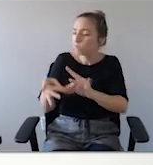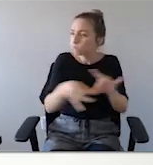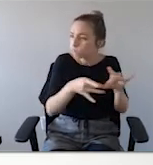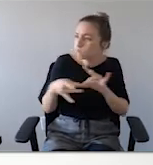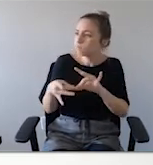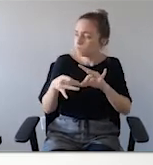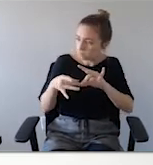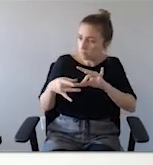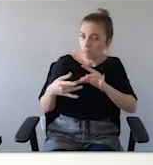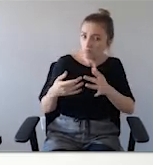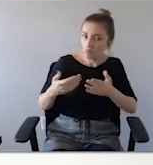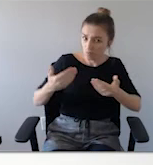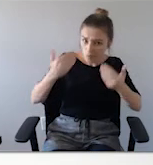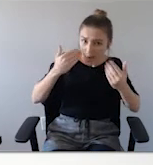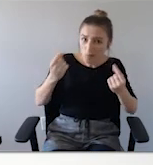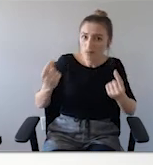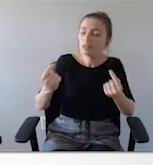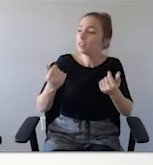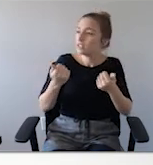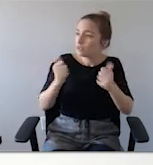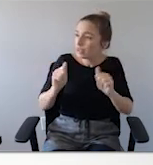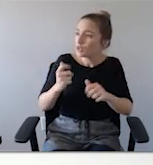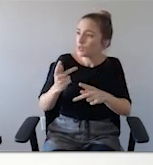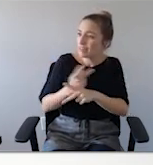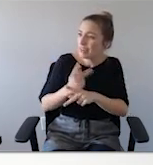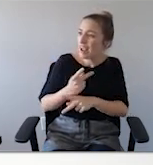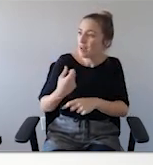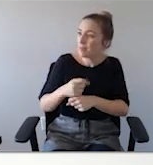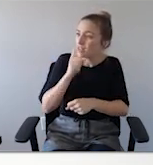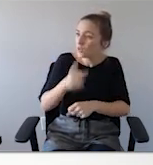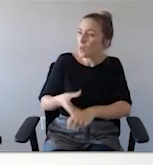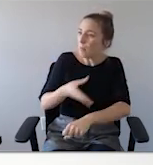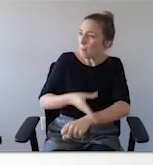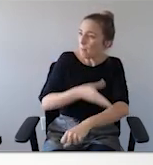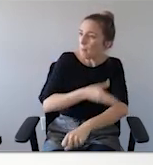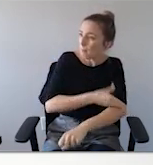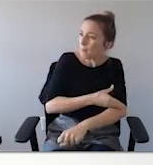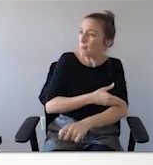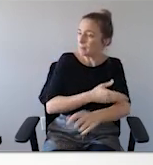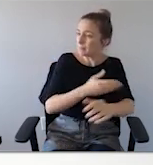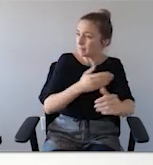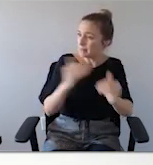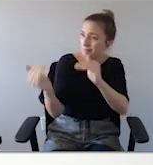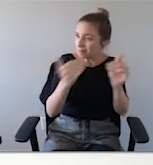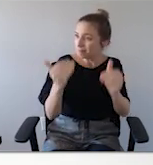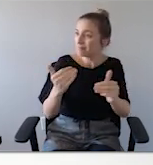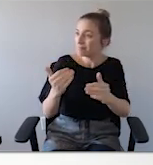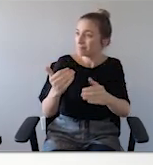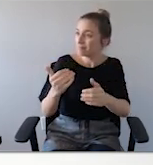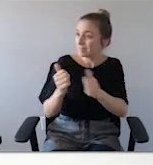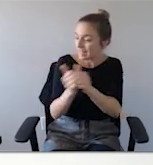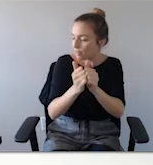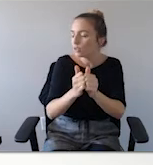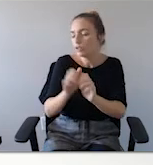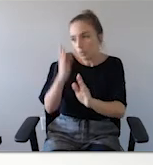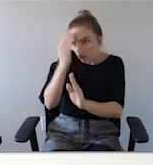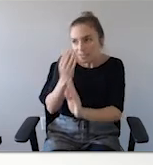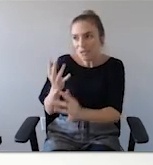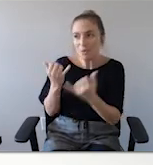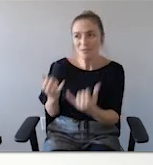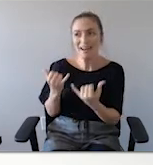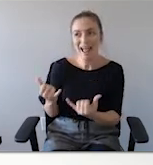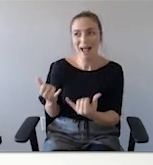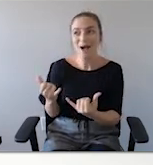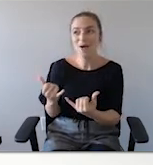best amount of progress that we can. And so just, you know, I just want to let you know, I'm going to want to see data. And we keep it